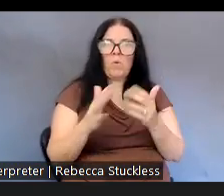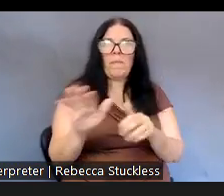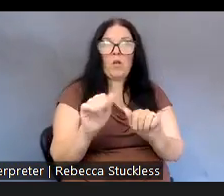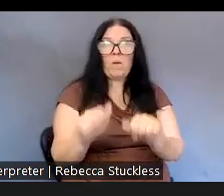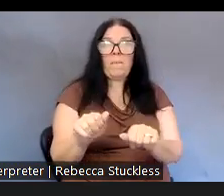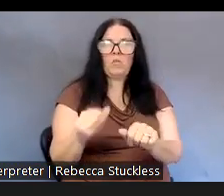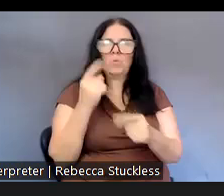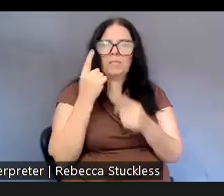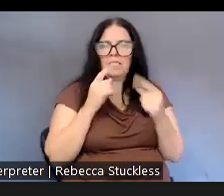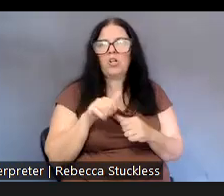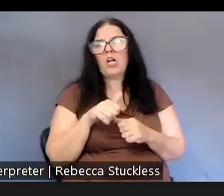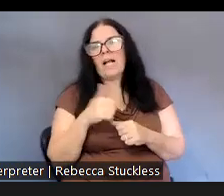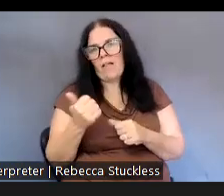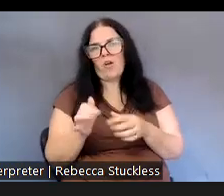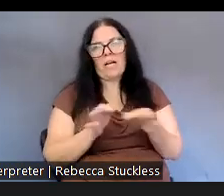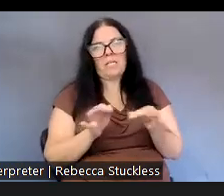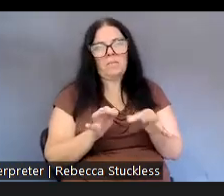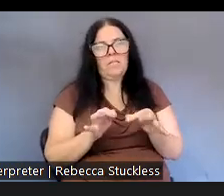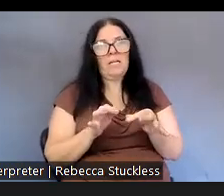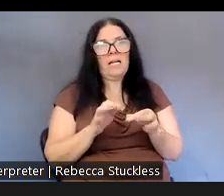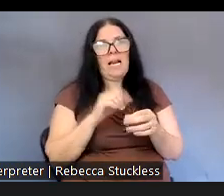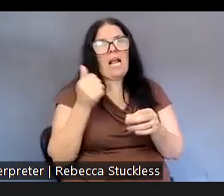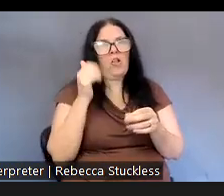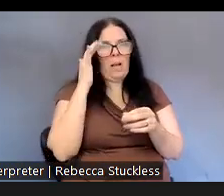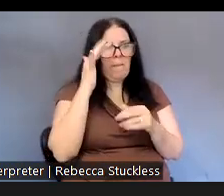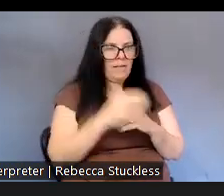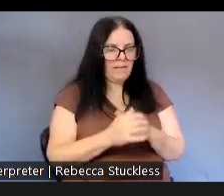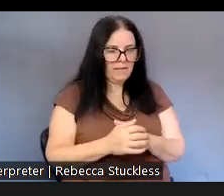consider alternate explanations and hypotheses.